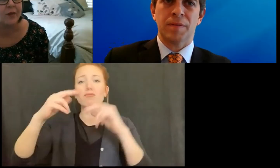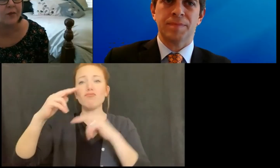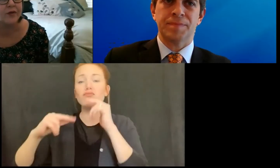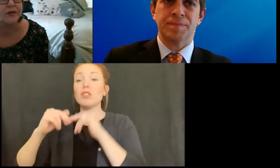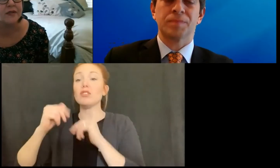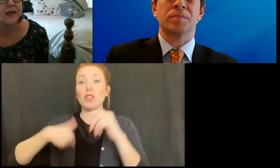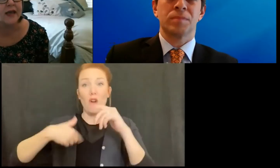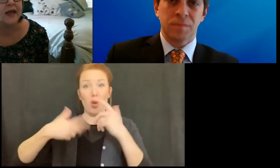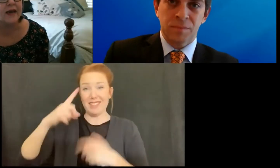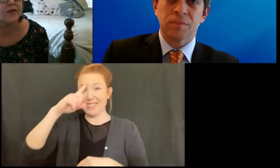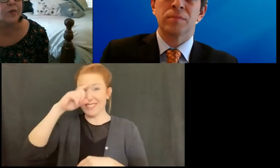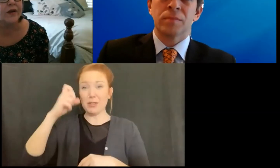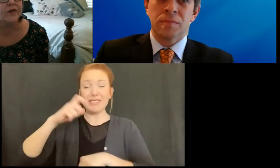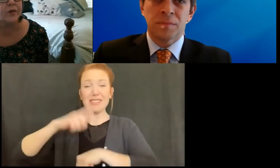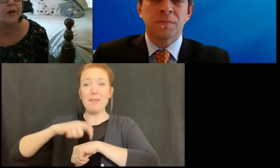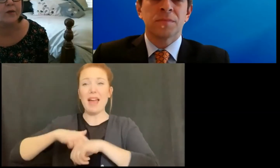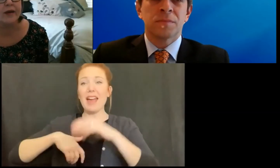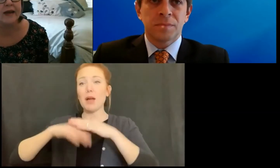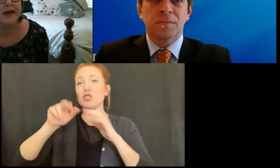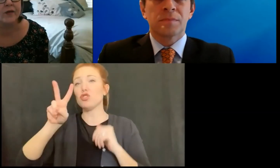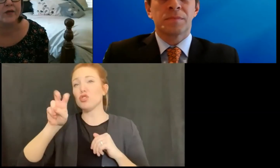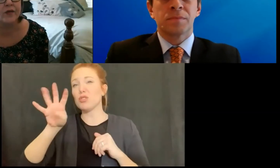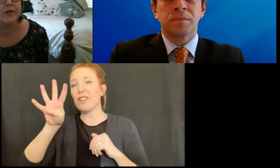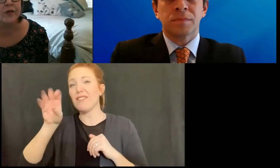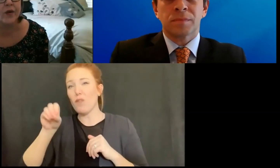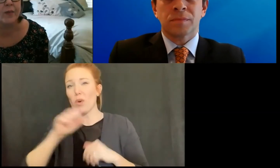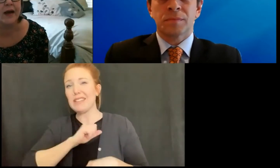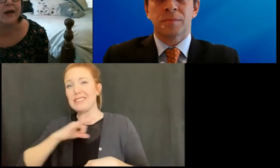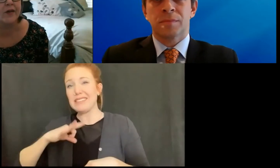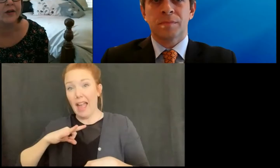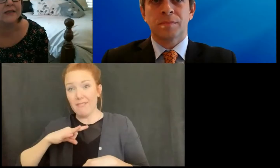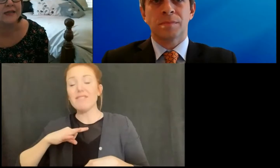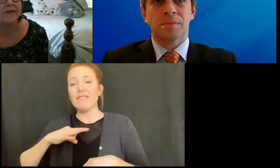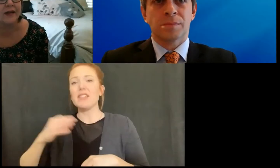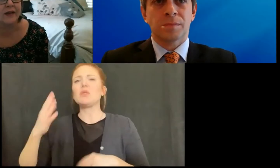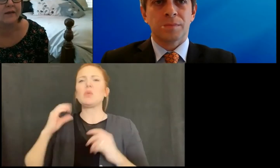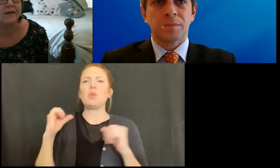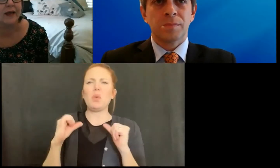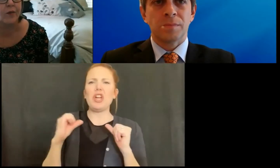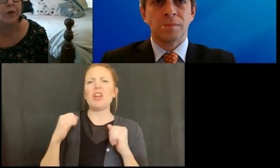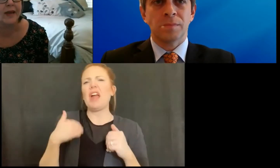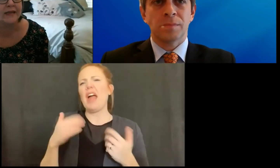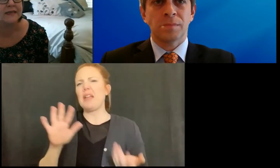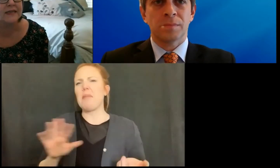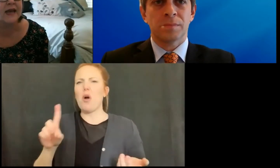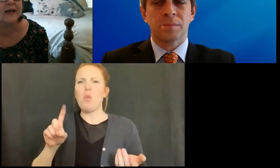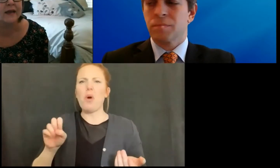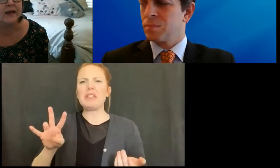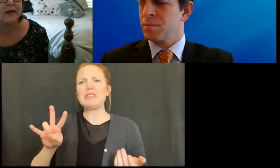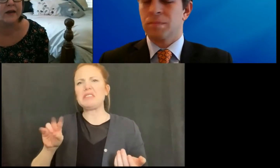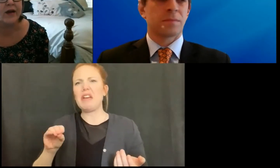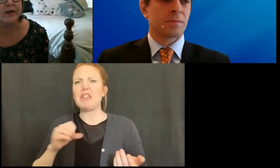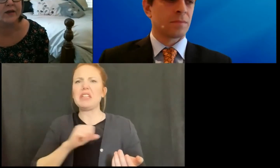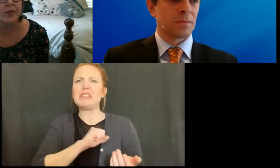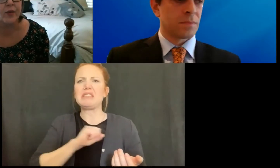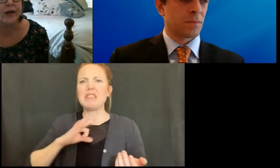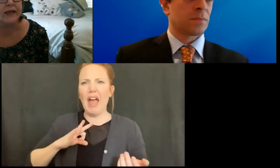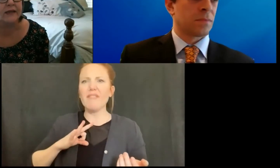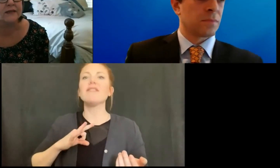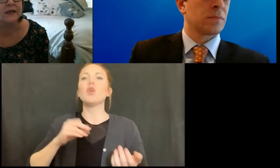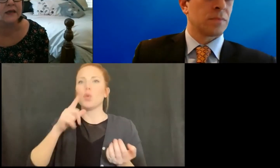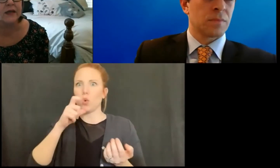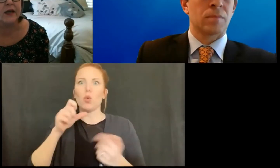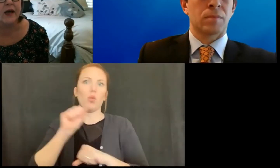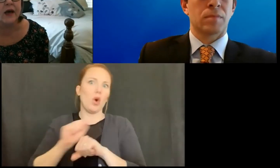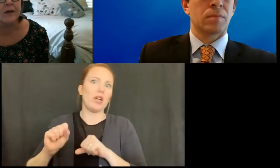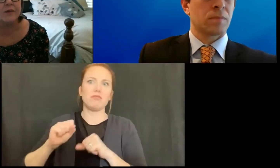staff members. And in the winter, we went down to about 170 that were mainstay year-round